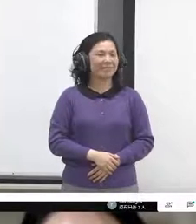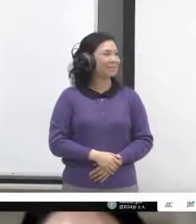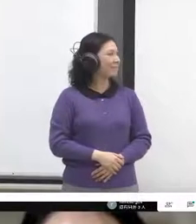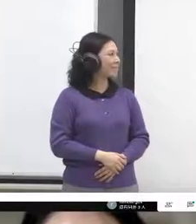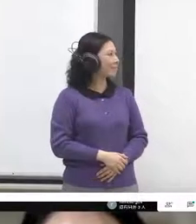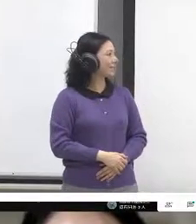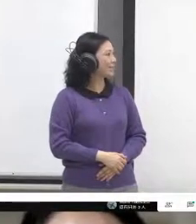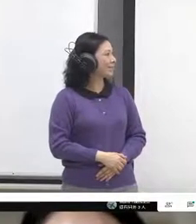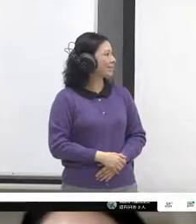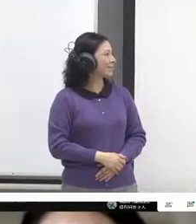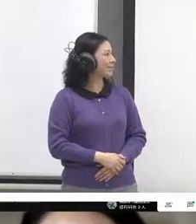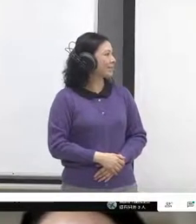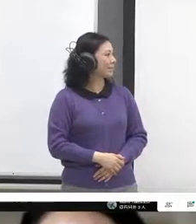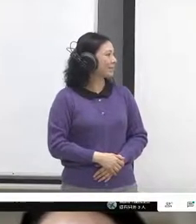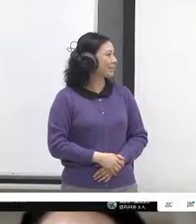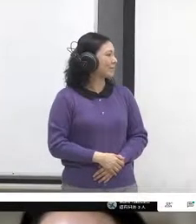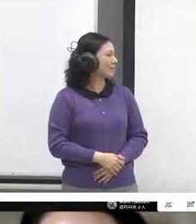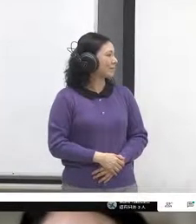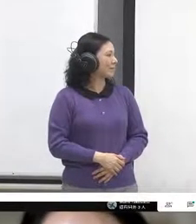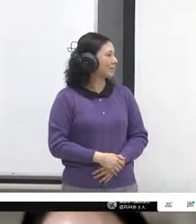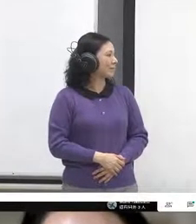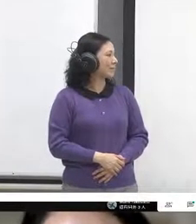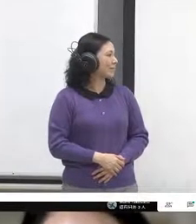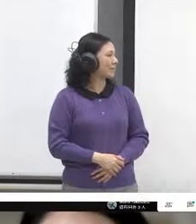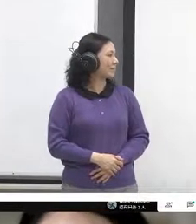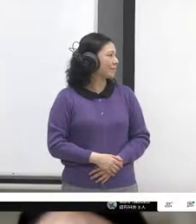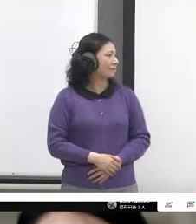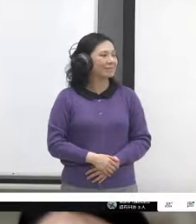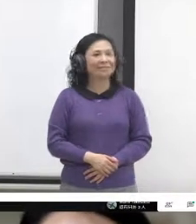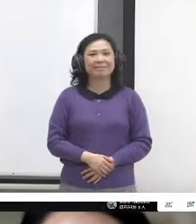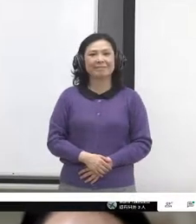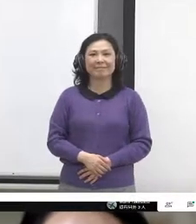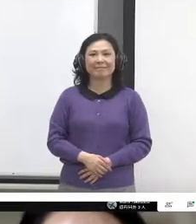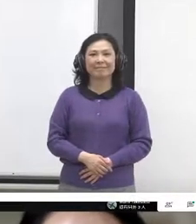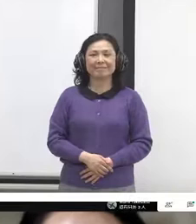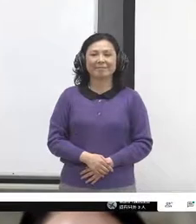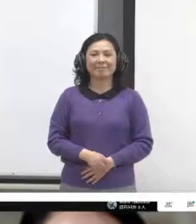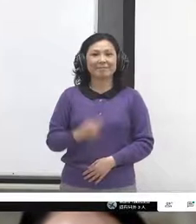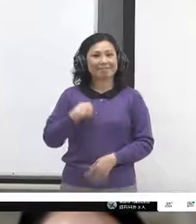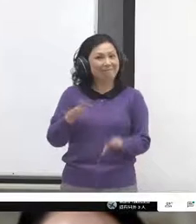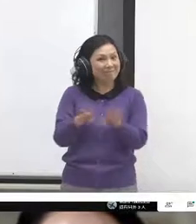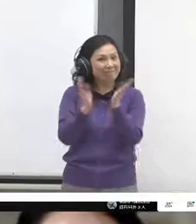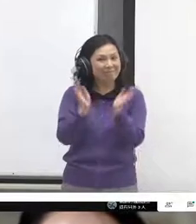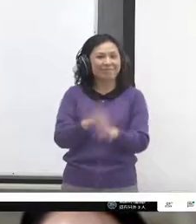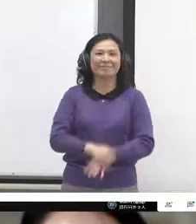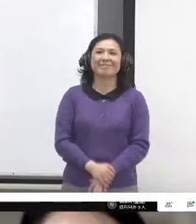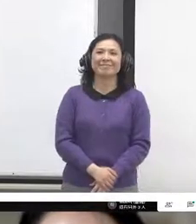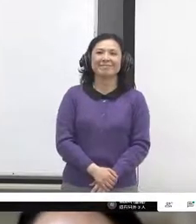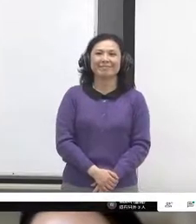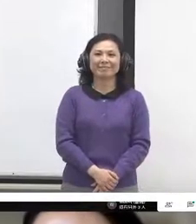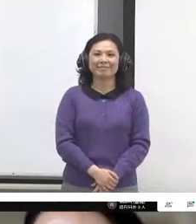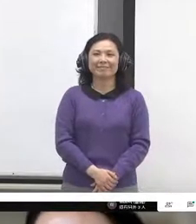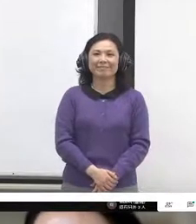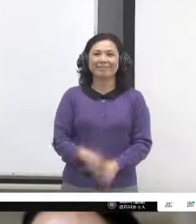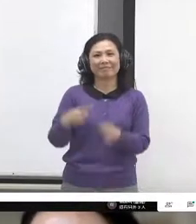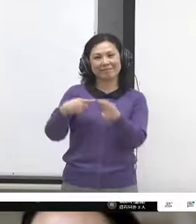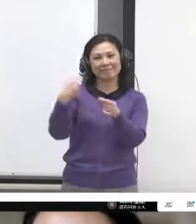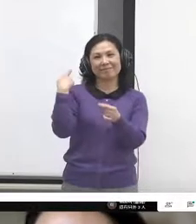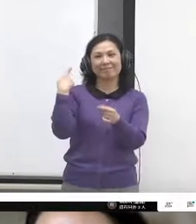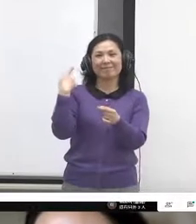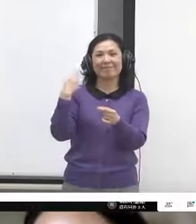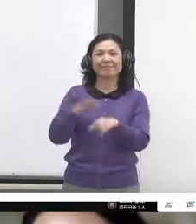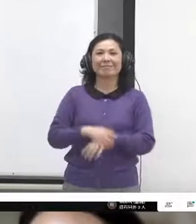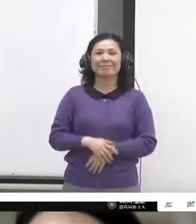I hear some more. Yeah, how it started. Yes. It's last year's after the